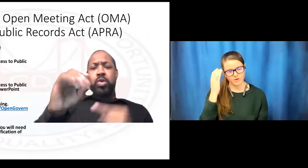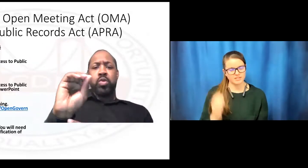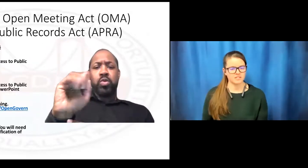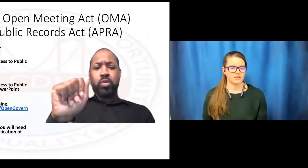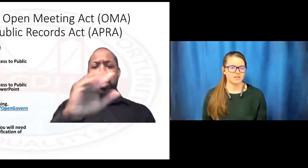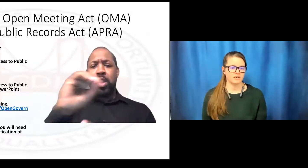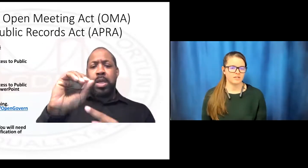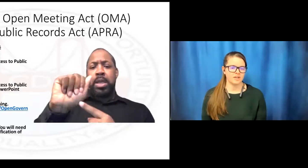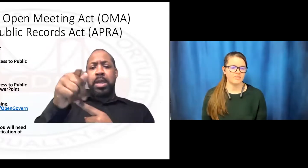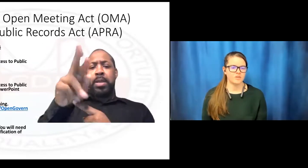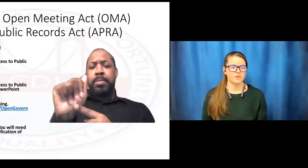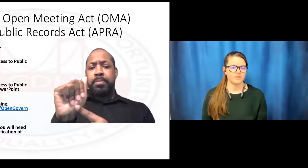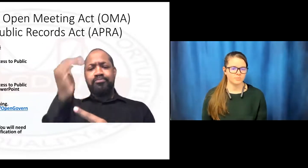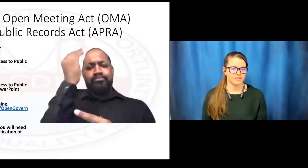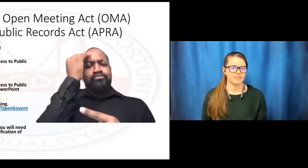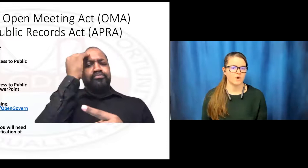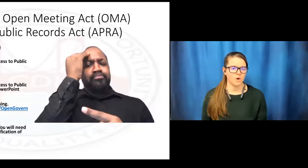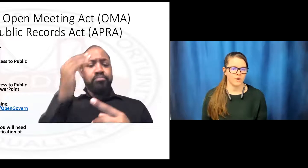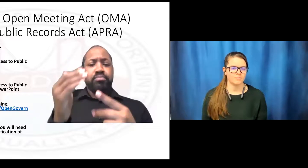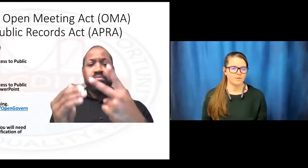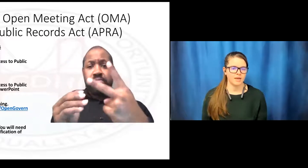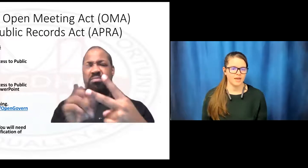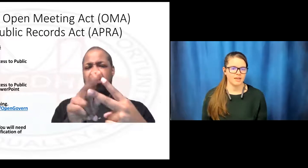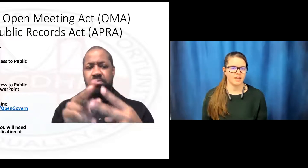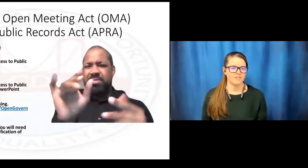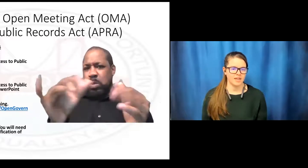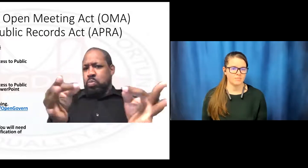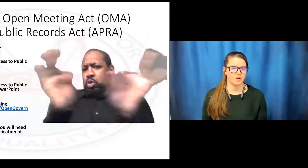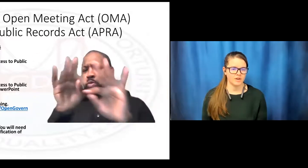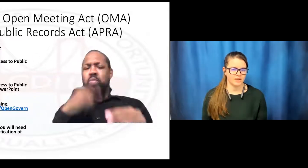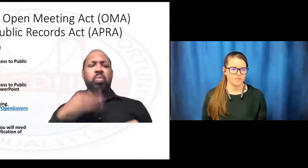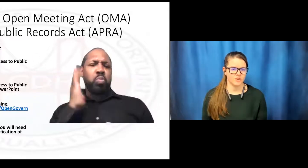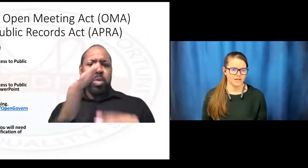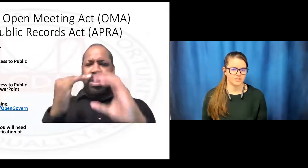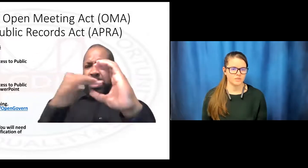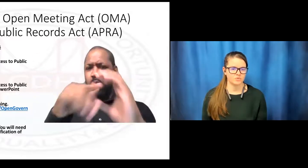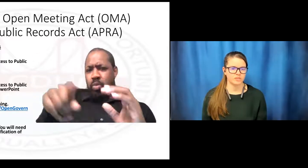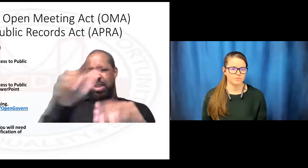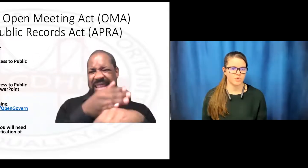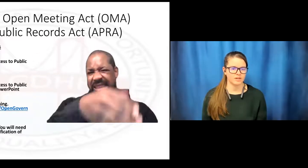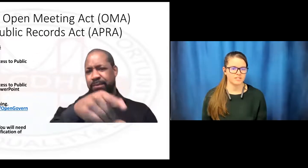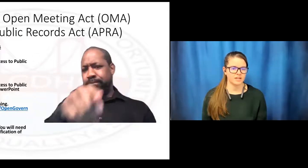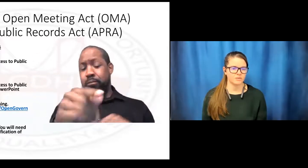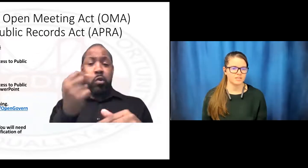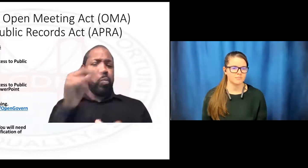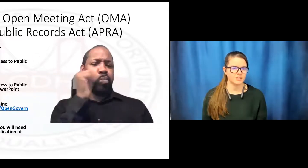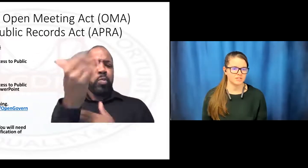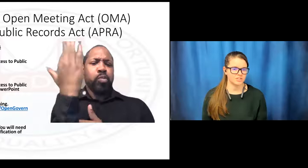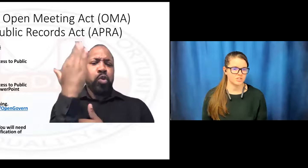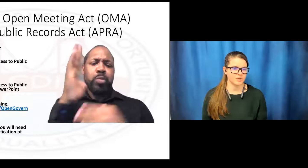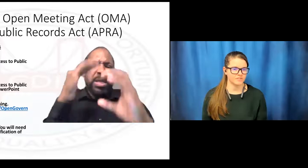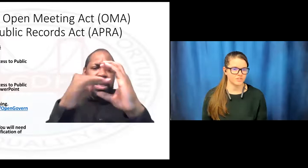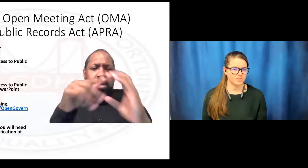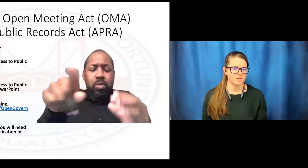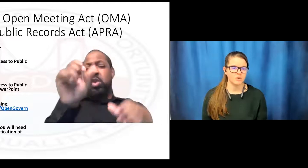that point that you have completed the OMA and the APRA training. So it's really important. I will email these